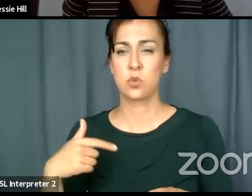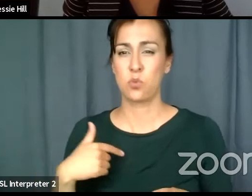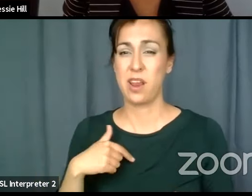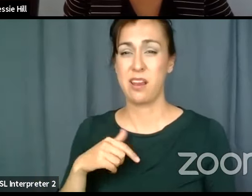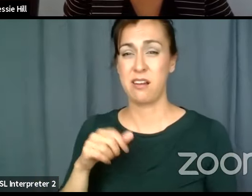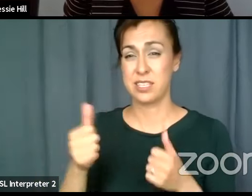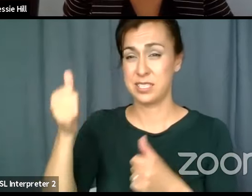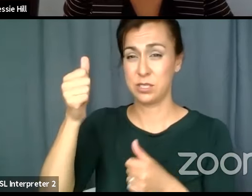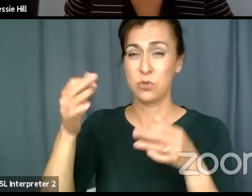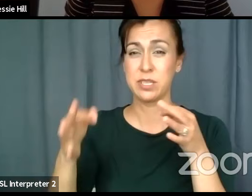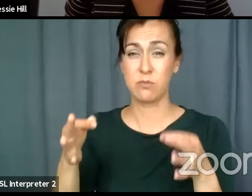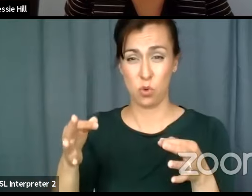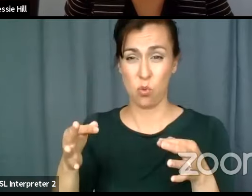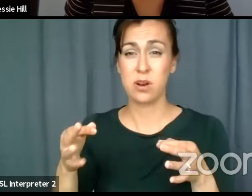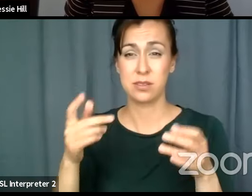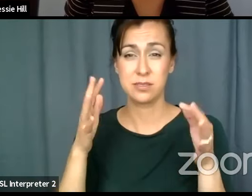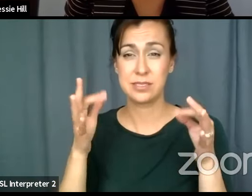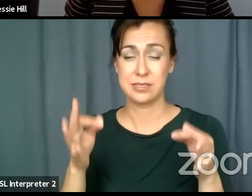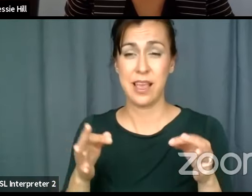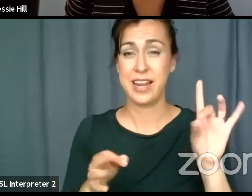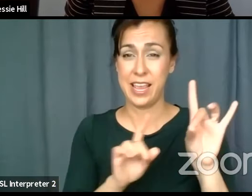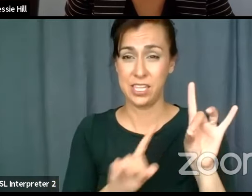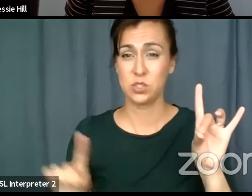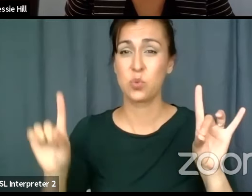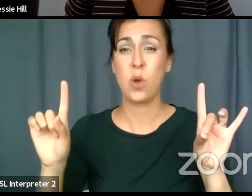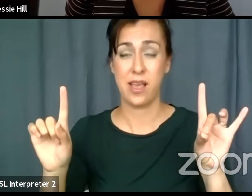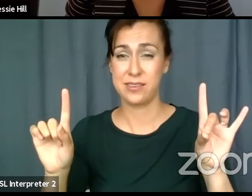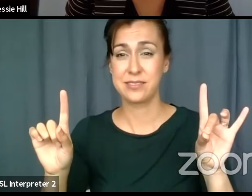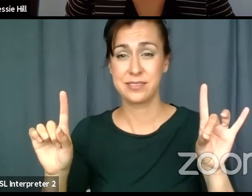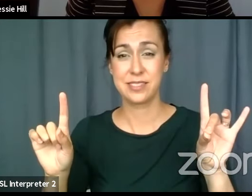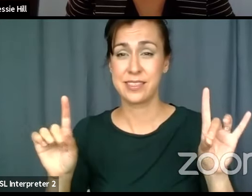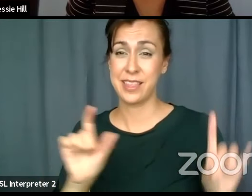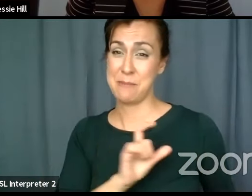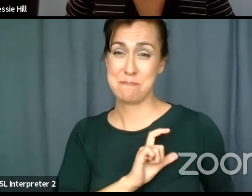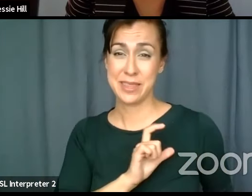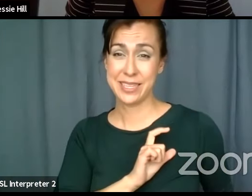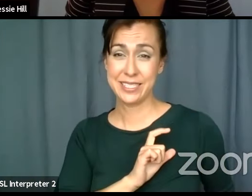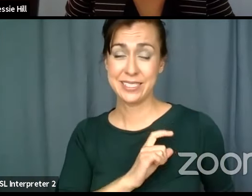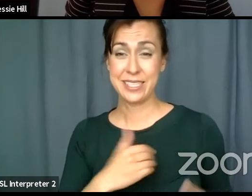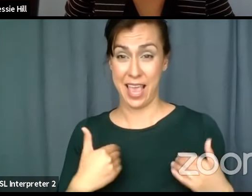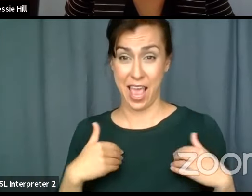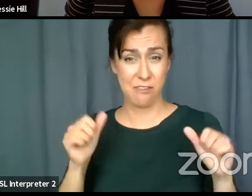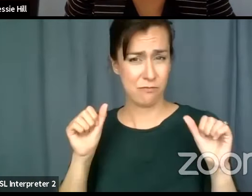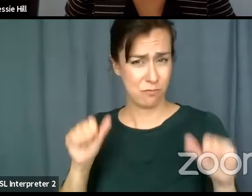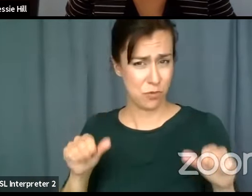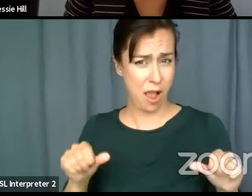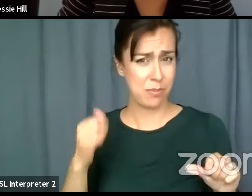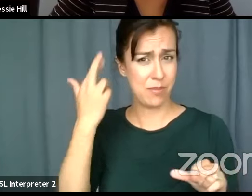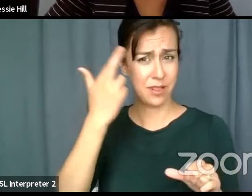8-1 that the police having probable cause is not by itself